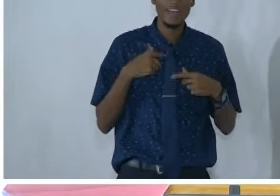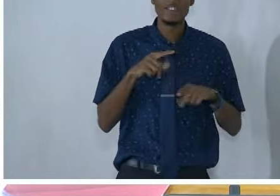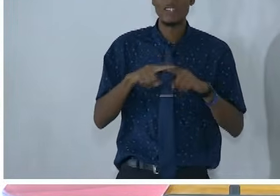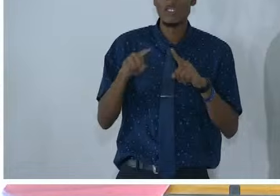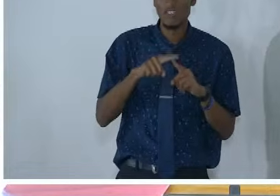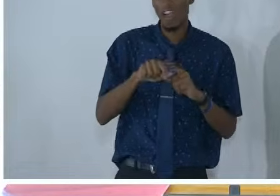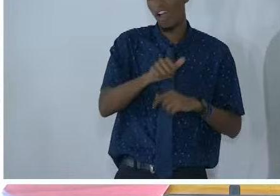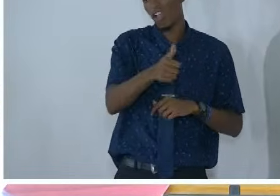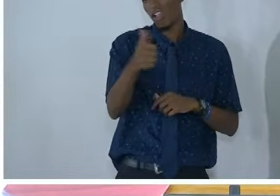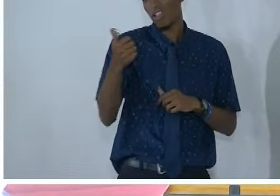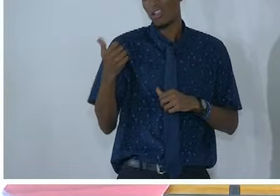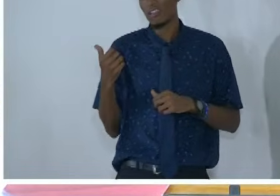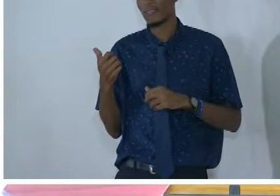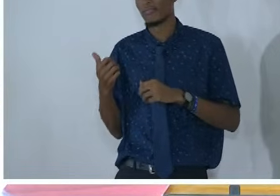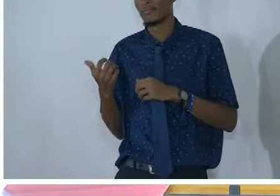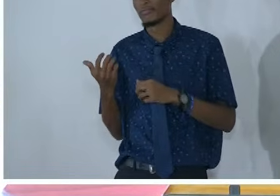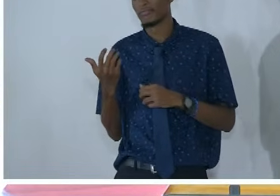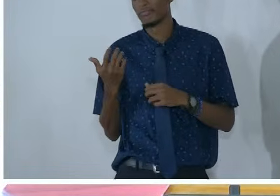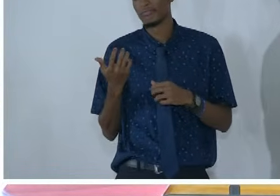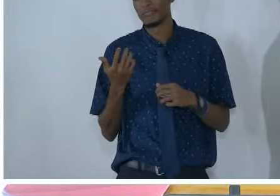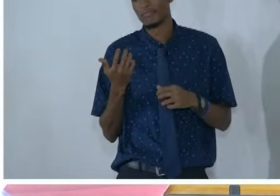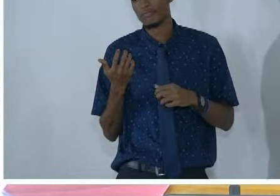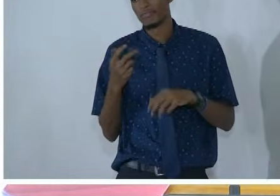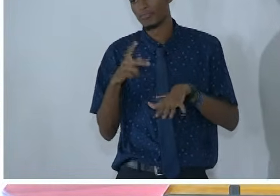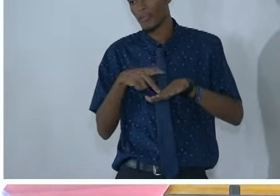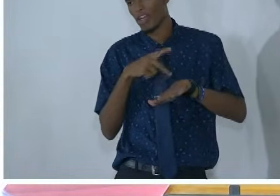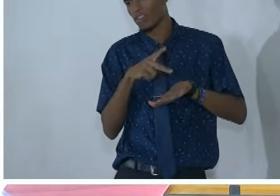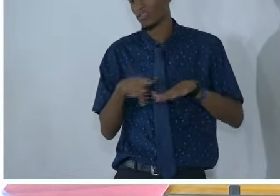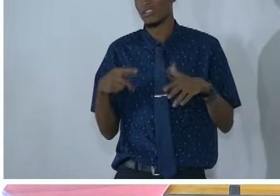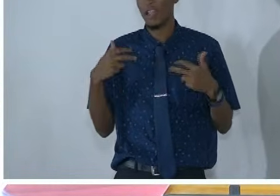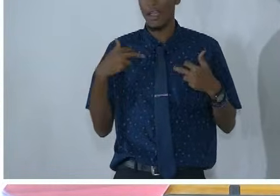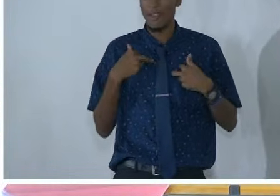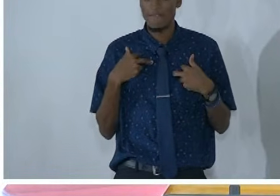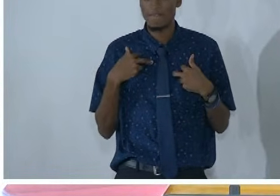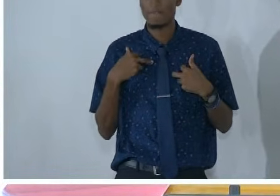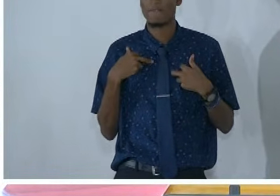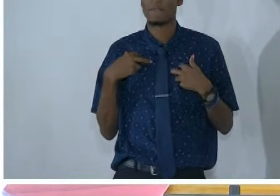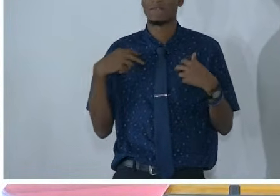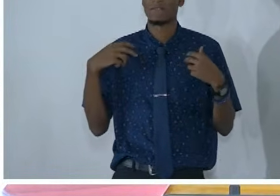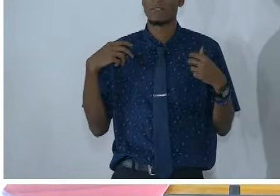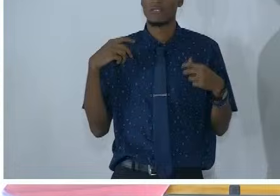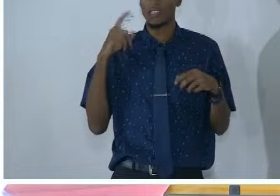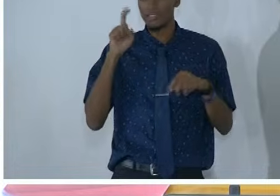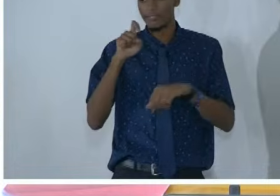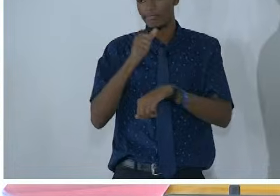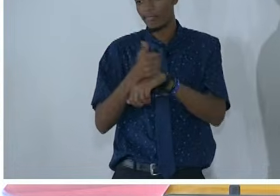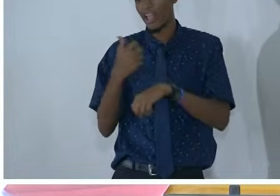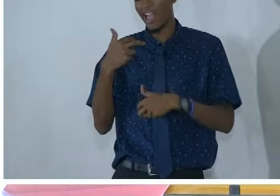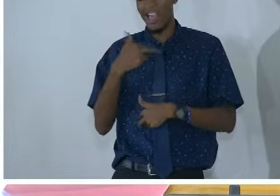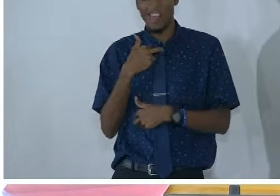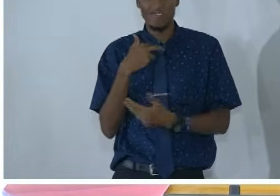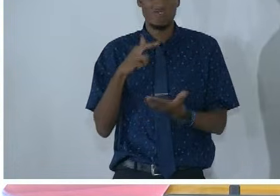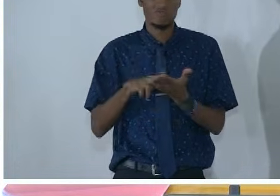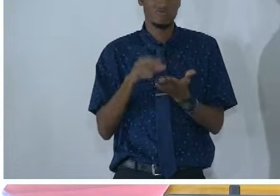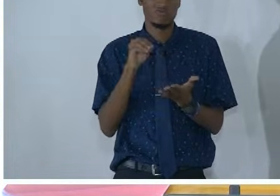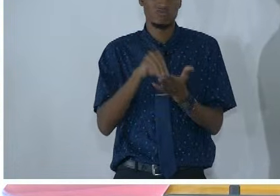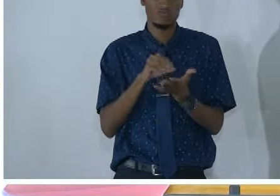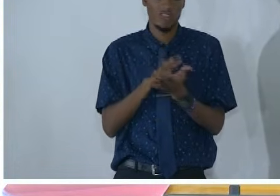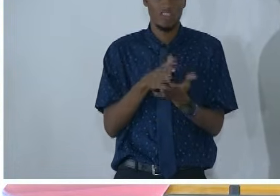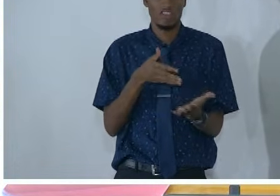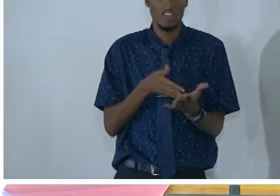the Singapore Convention is now proven. I think there's a track record there that we could